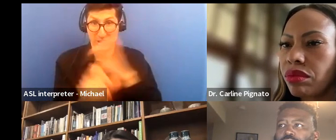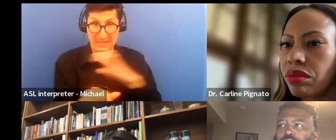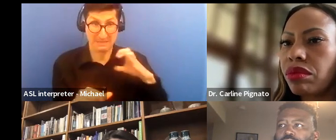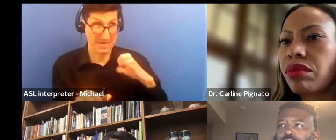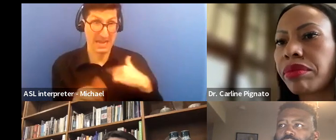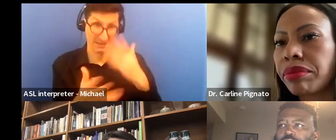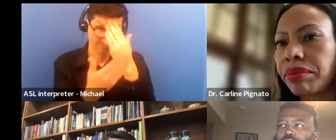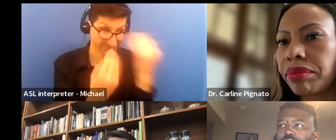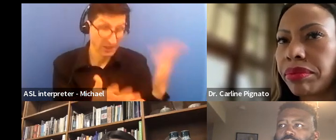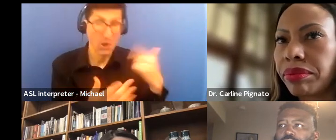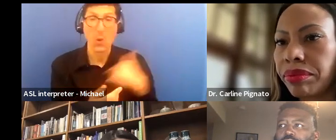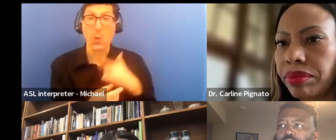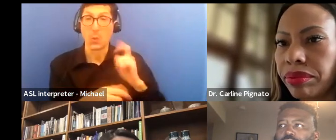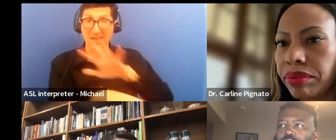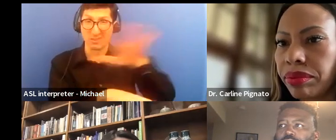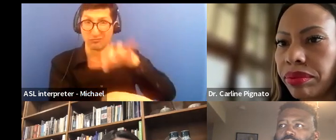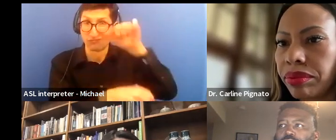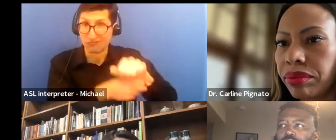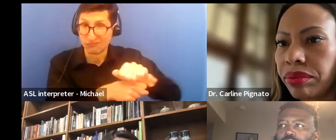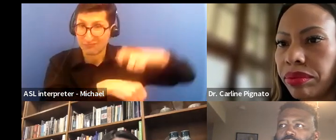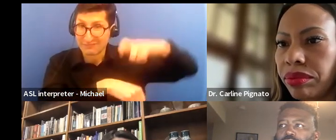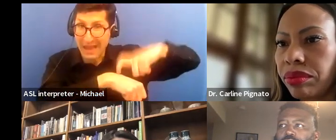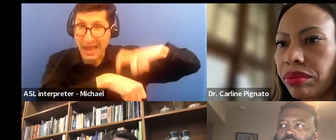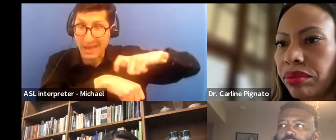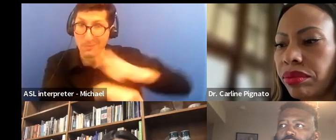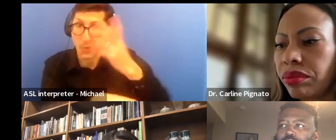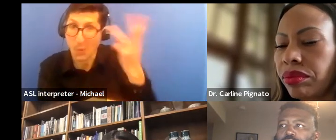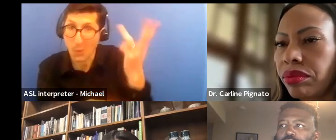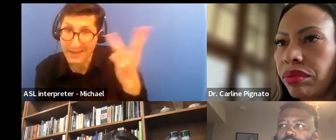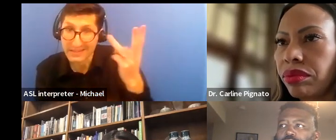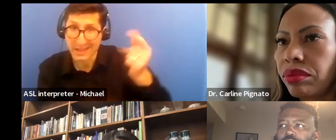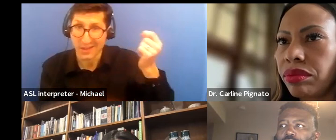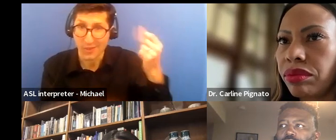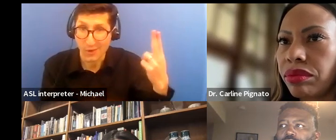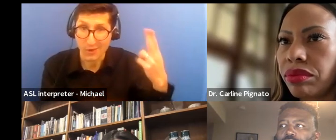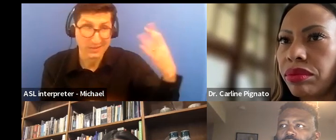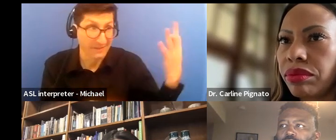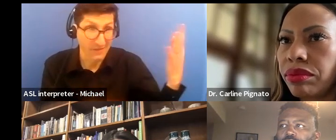time from you, either Wednesday, Thursday, or Friday, to do this work.